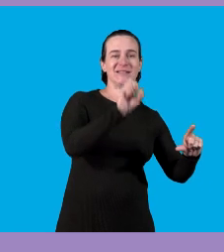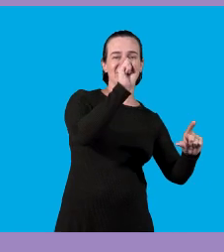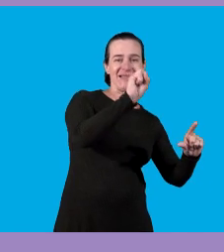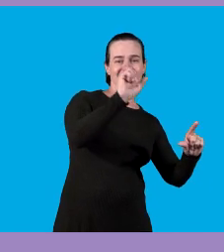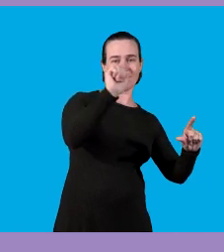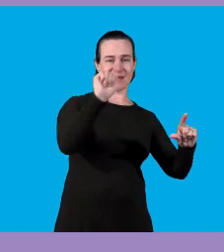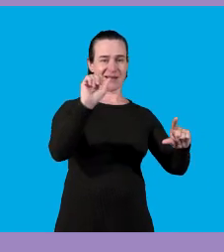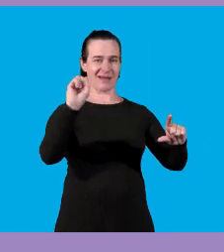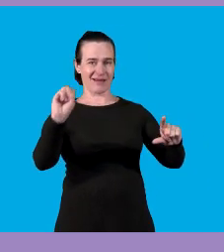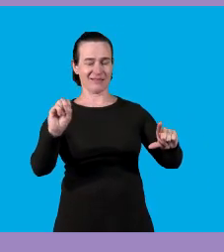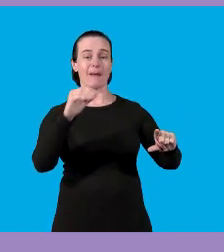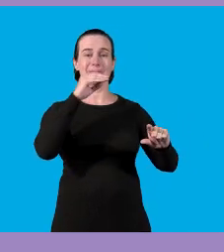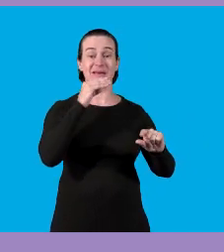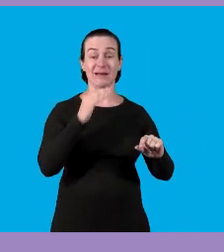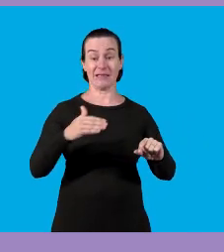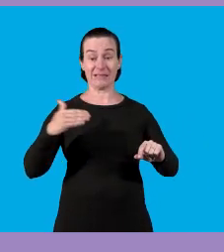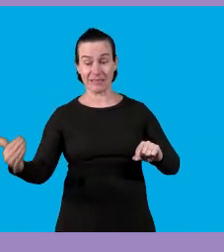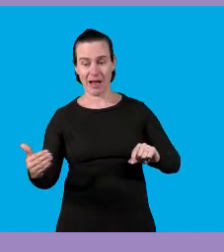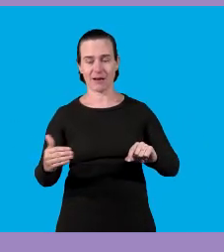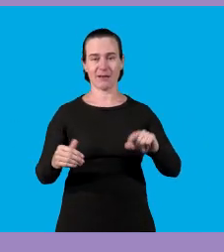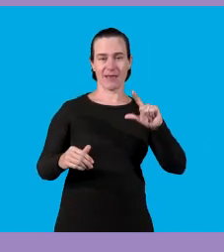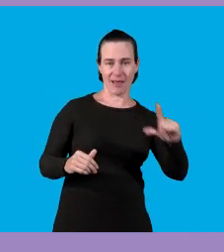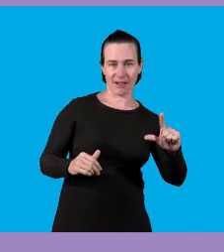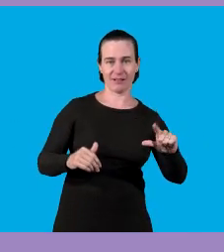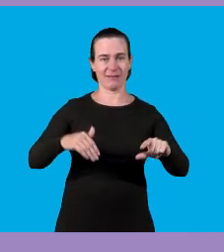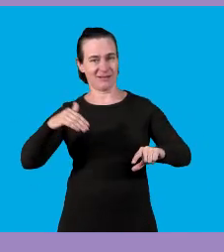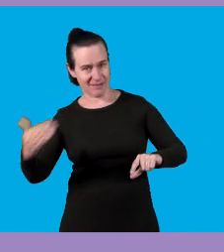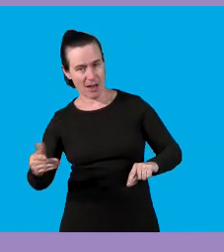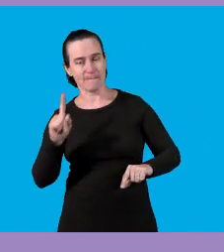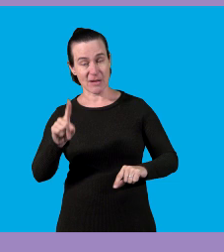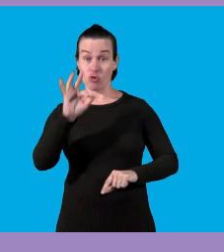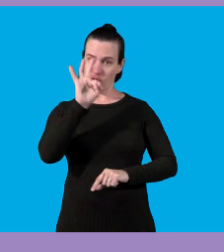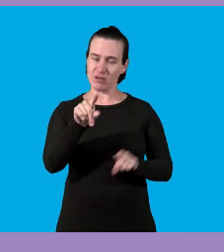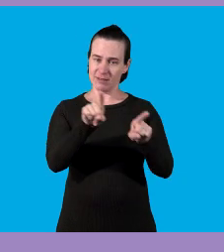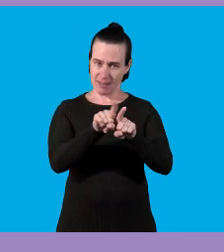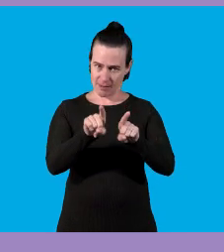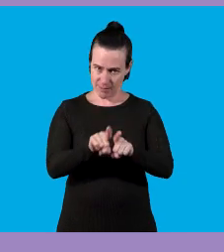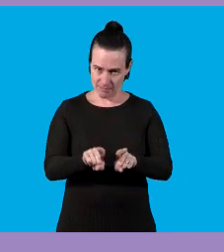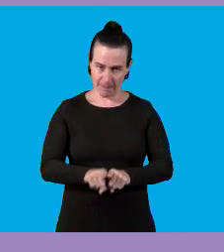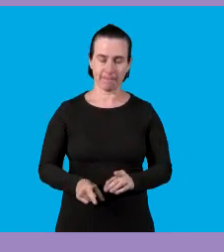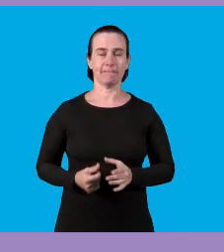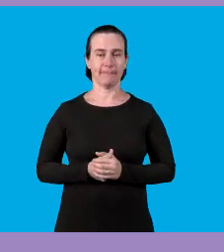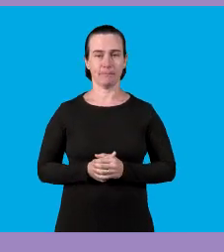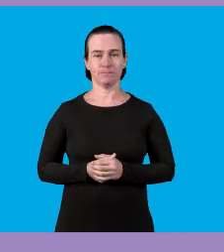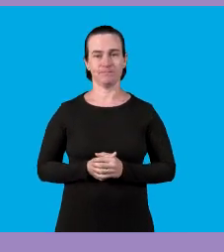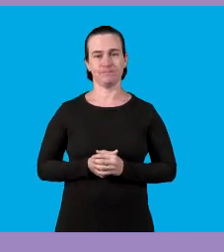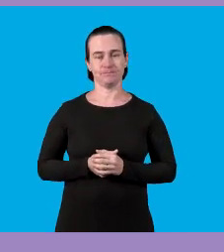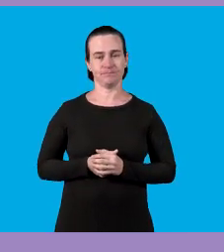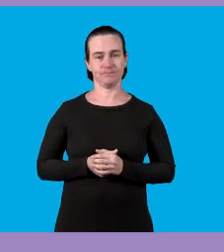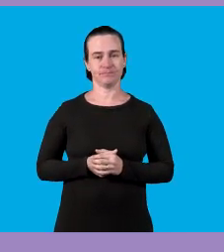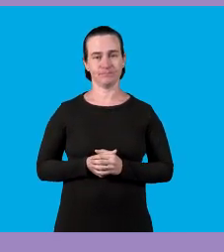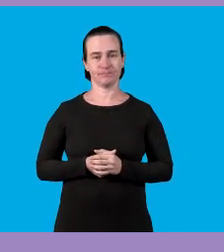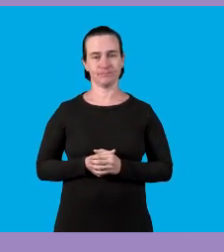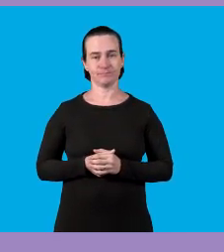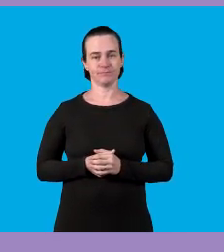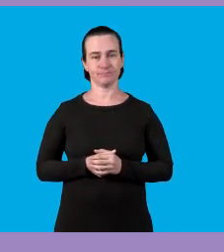be included. And it's not just an angle in the triangle, it's the one between the two sides that are said to be equal